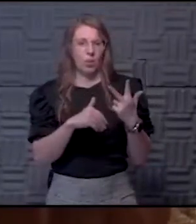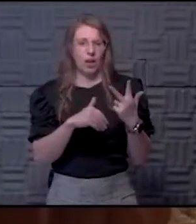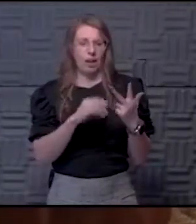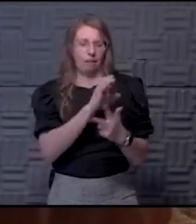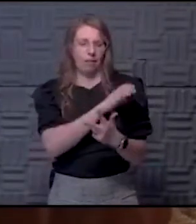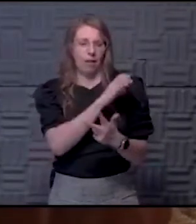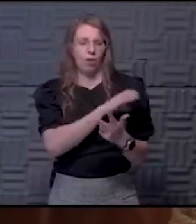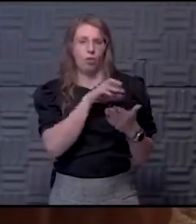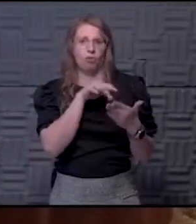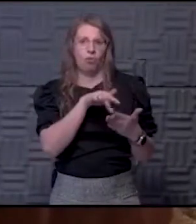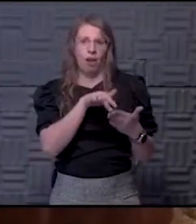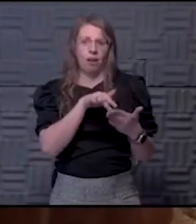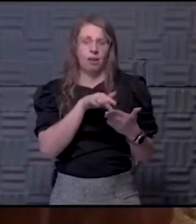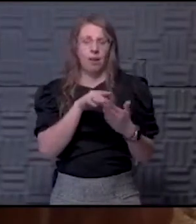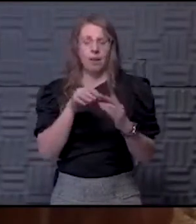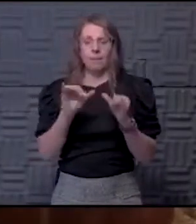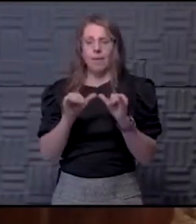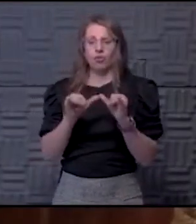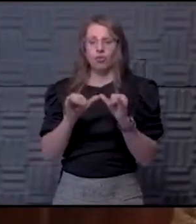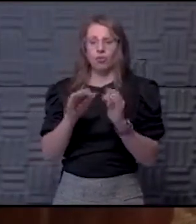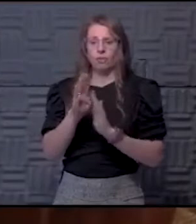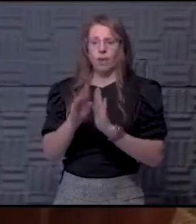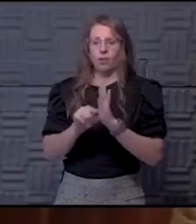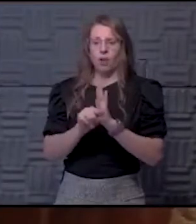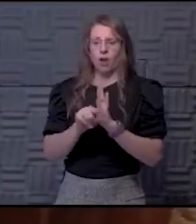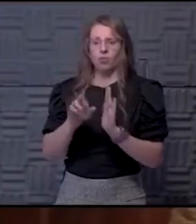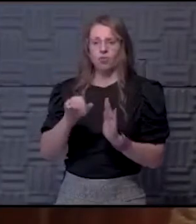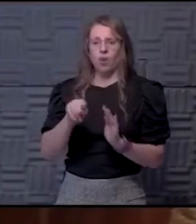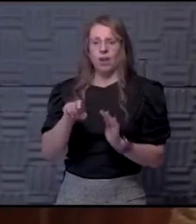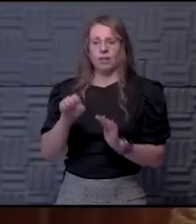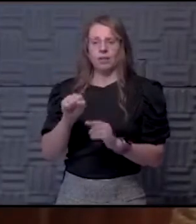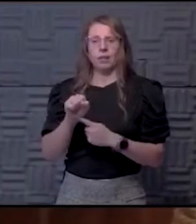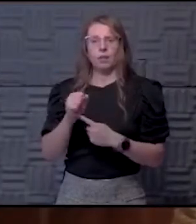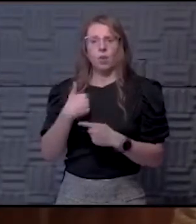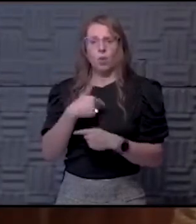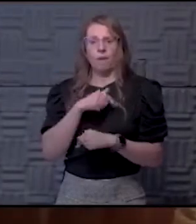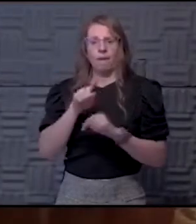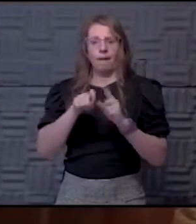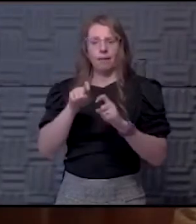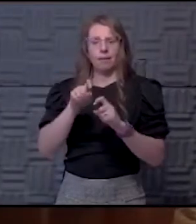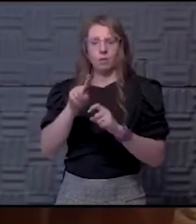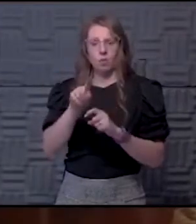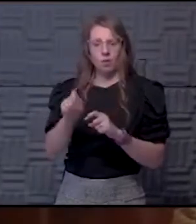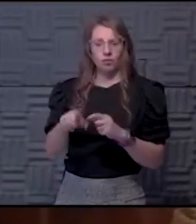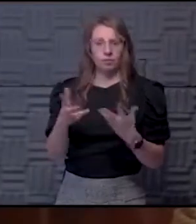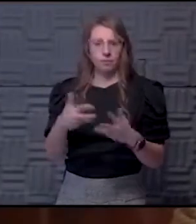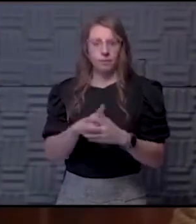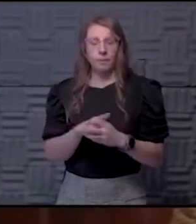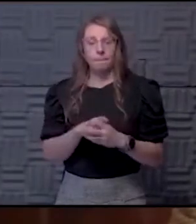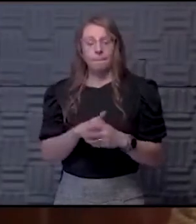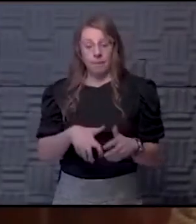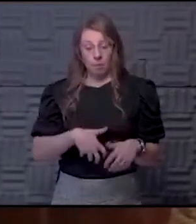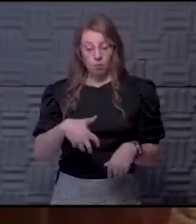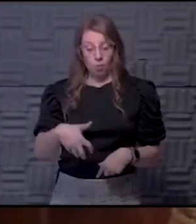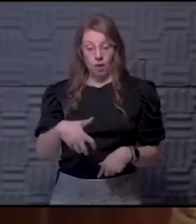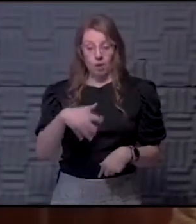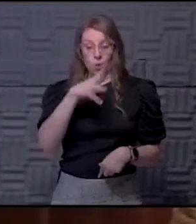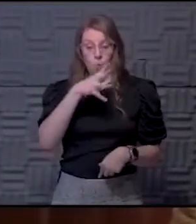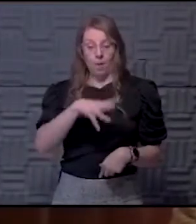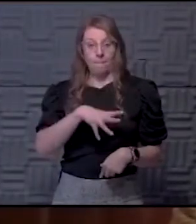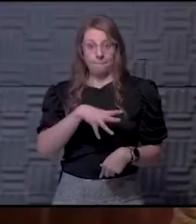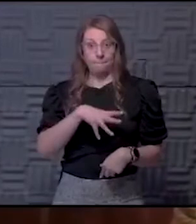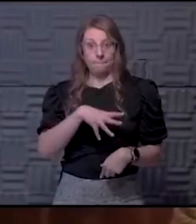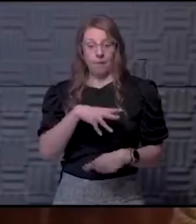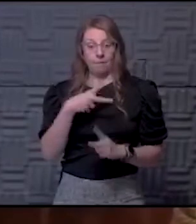that we measure background rates, is to ask the question, in this case, do pregnant women who get